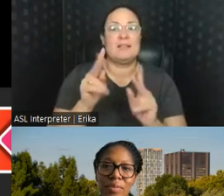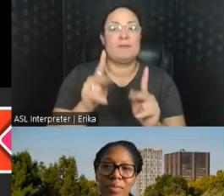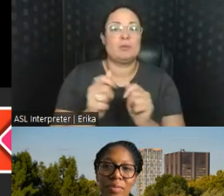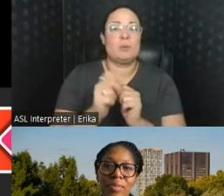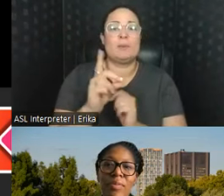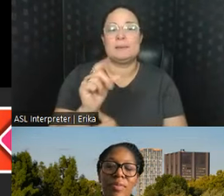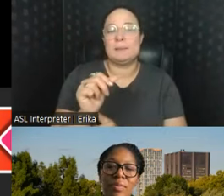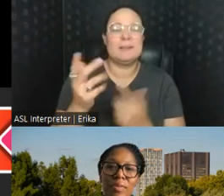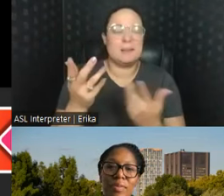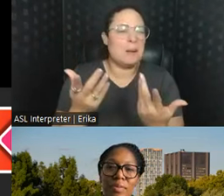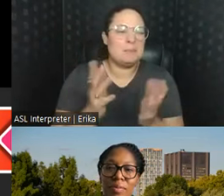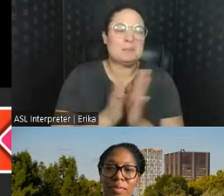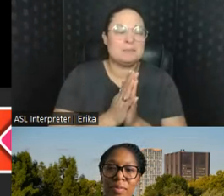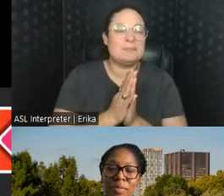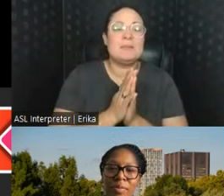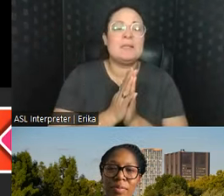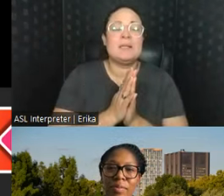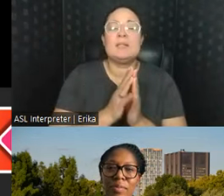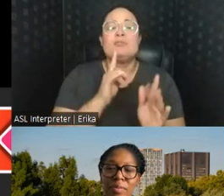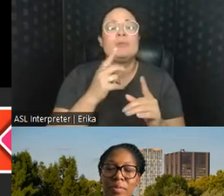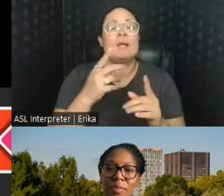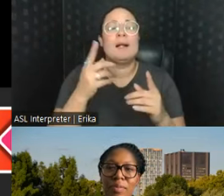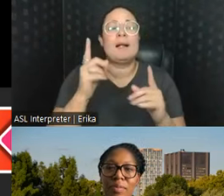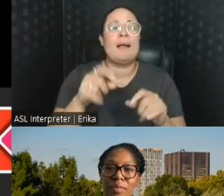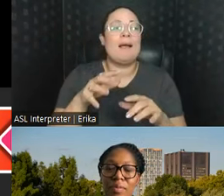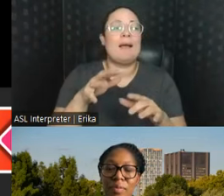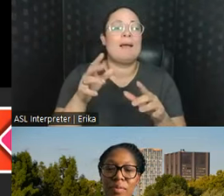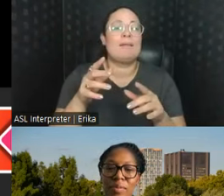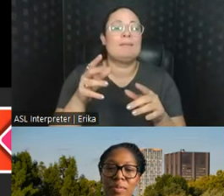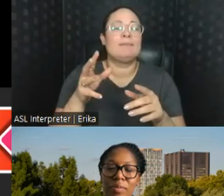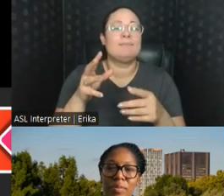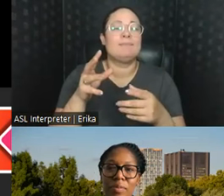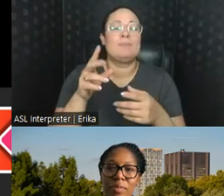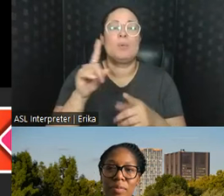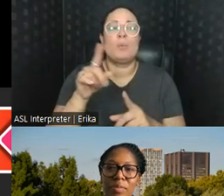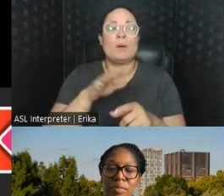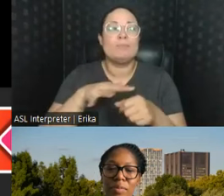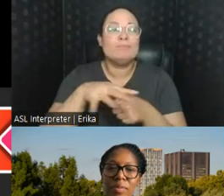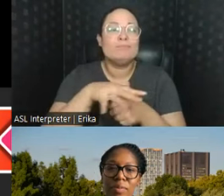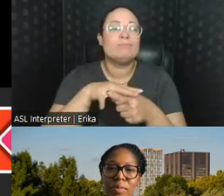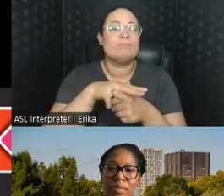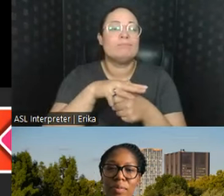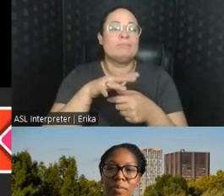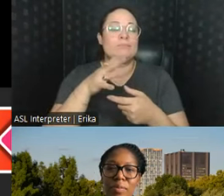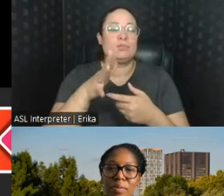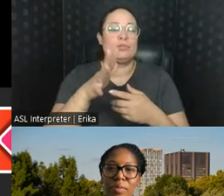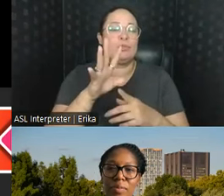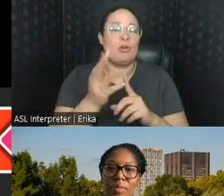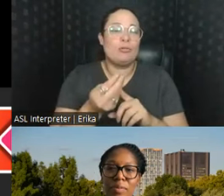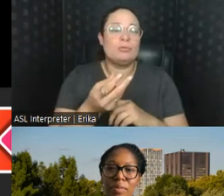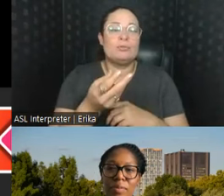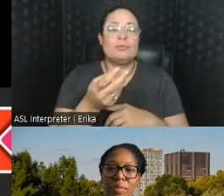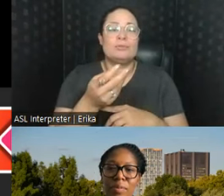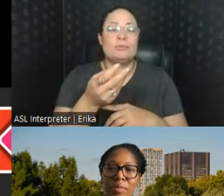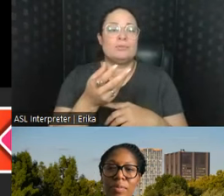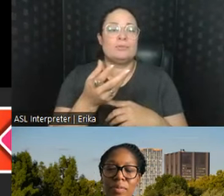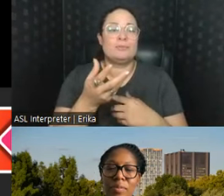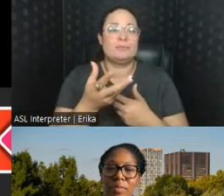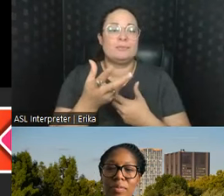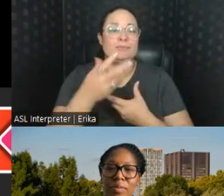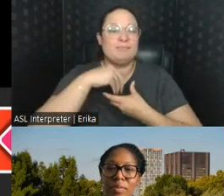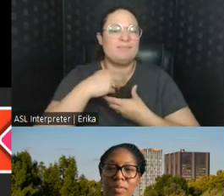it just has to do with your environments and your upbringing and your own cultural sort of markers, right?